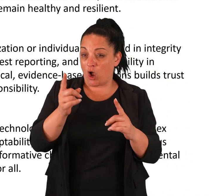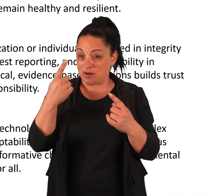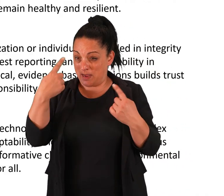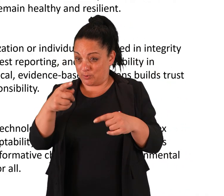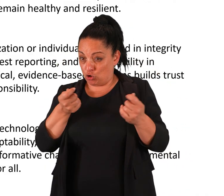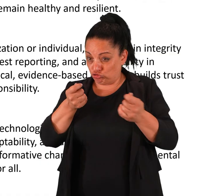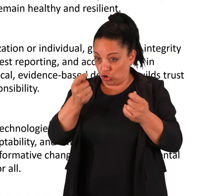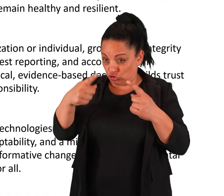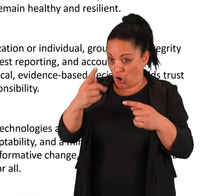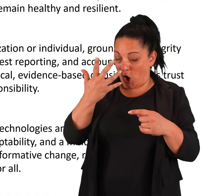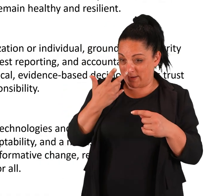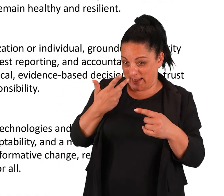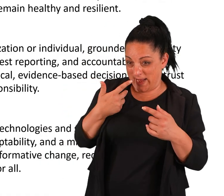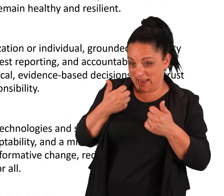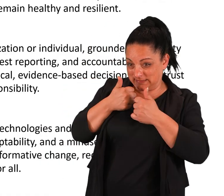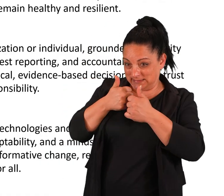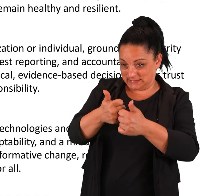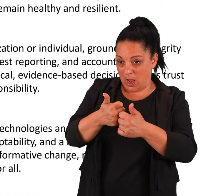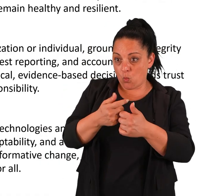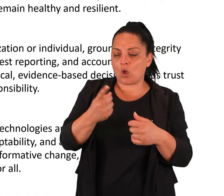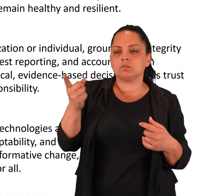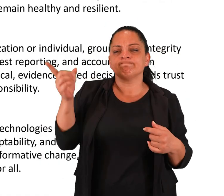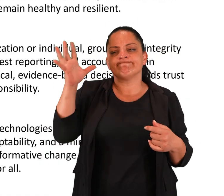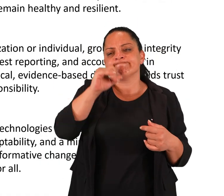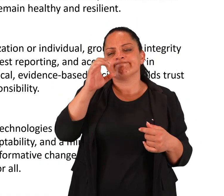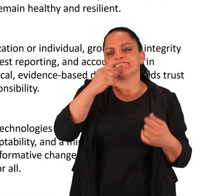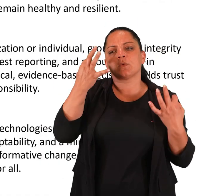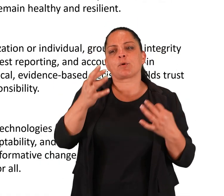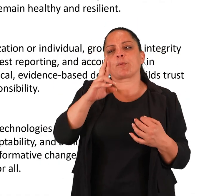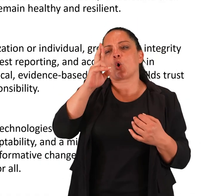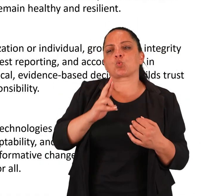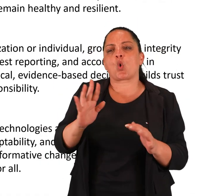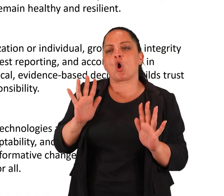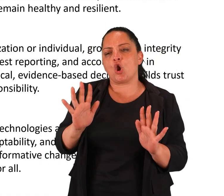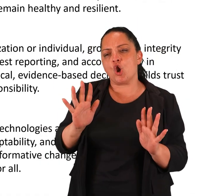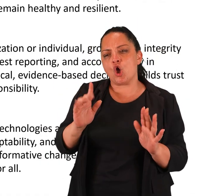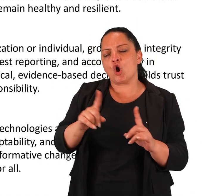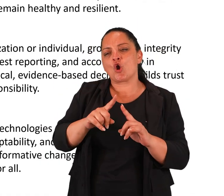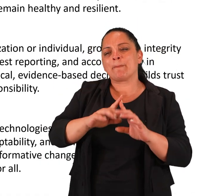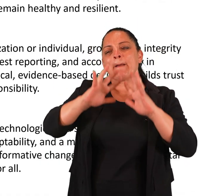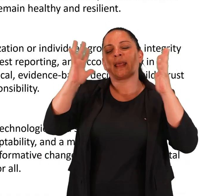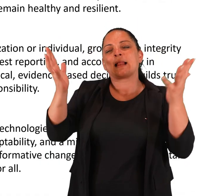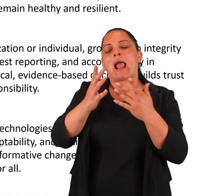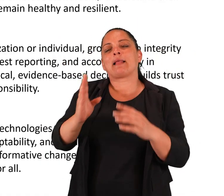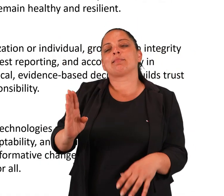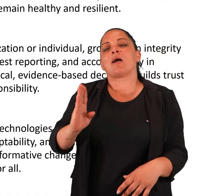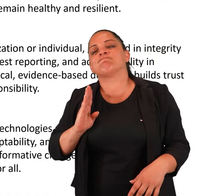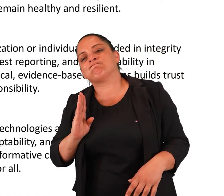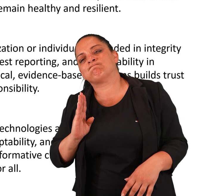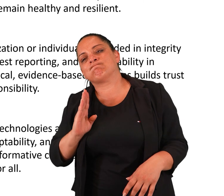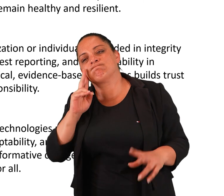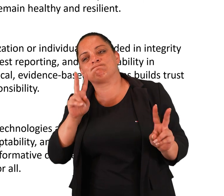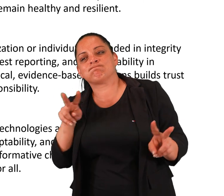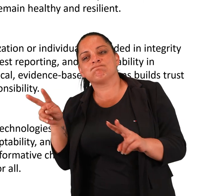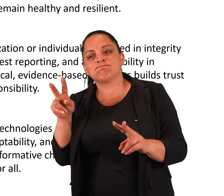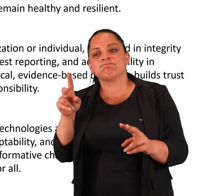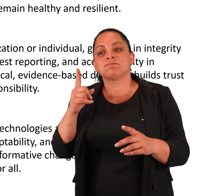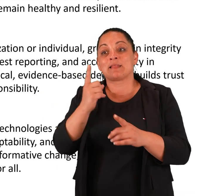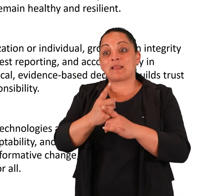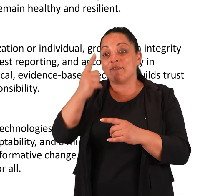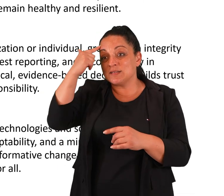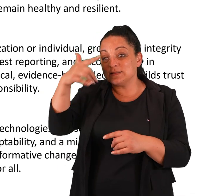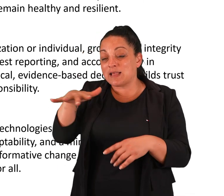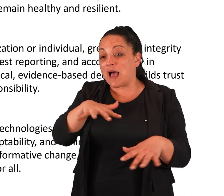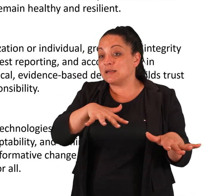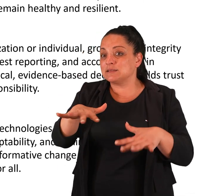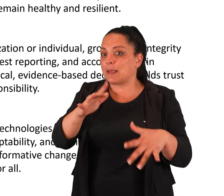embrace stewardship understand this role as caretakers of the planet, ensuring that natural systems remain healthy